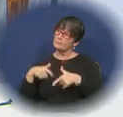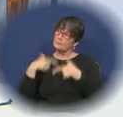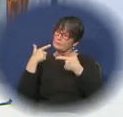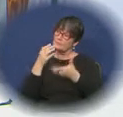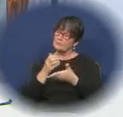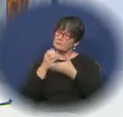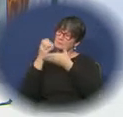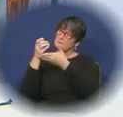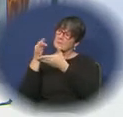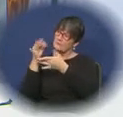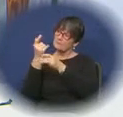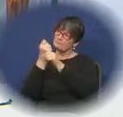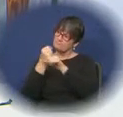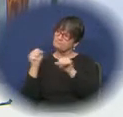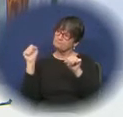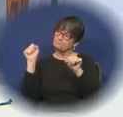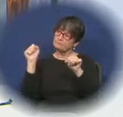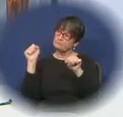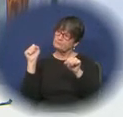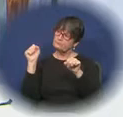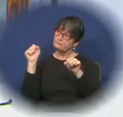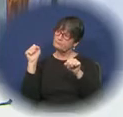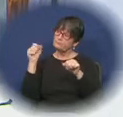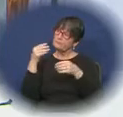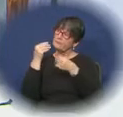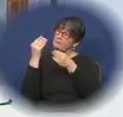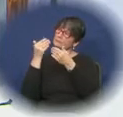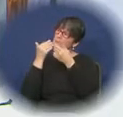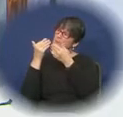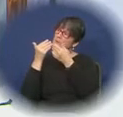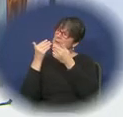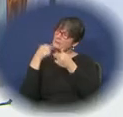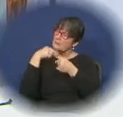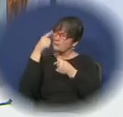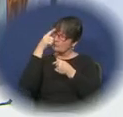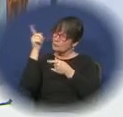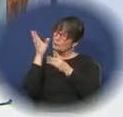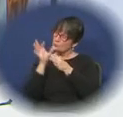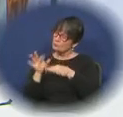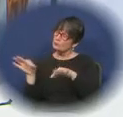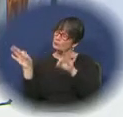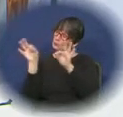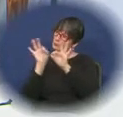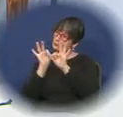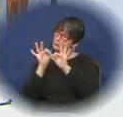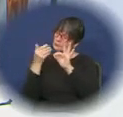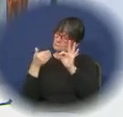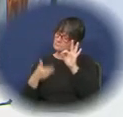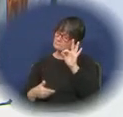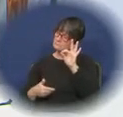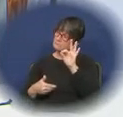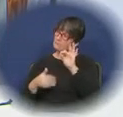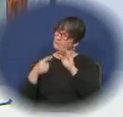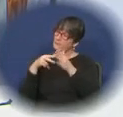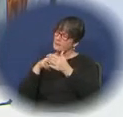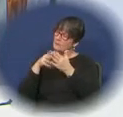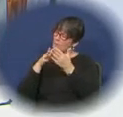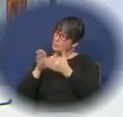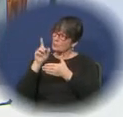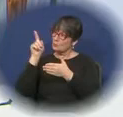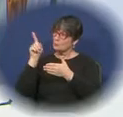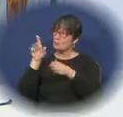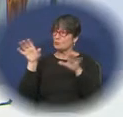and the chalice of salvation, giving thanks that you have held us worthy to be in your presence